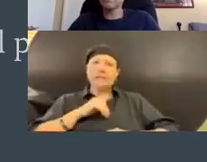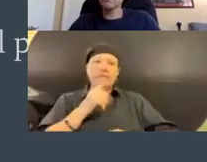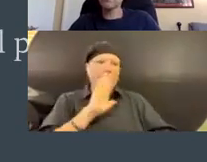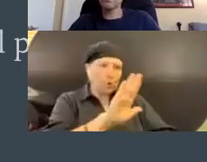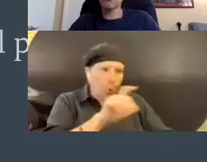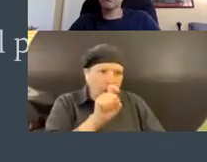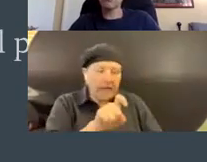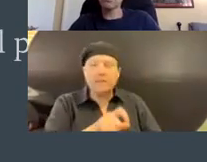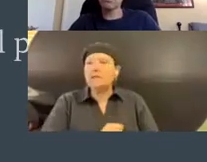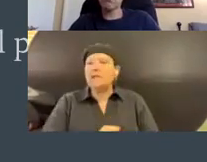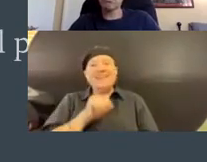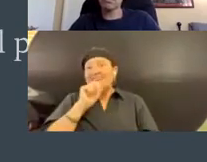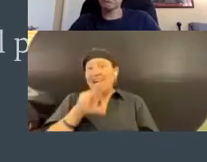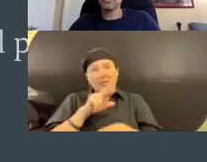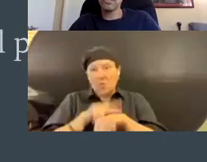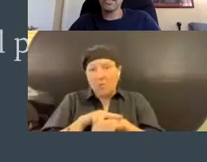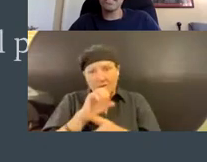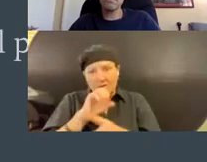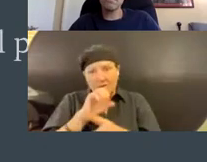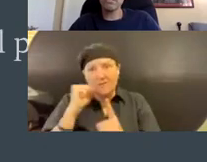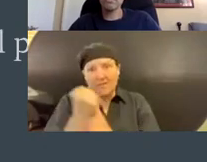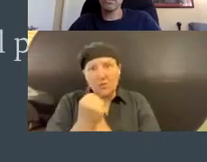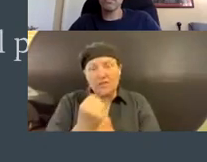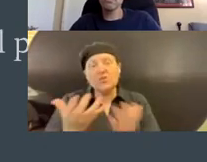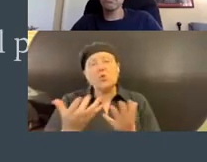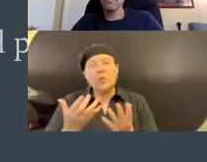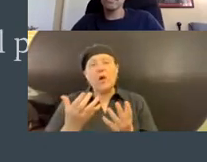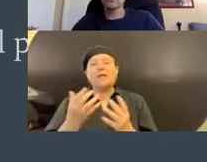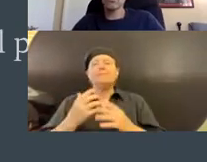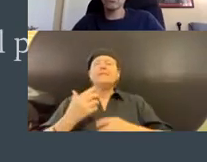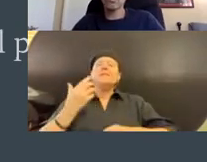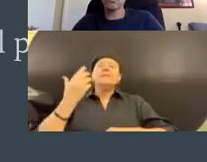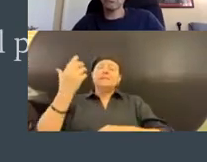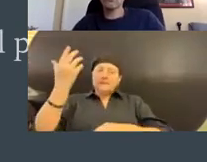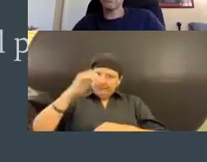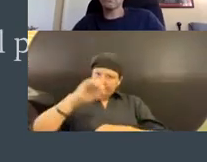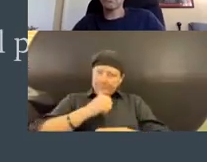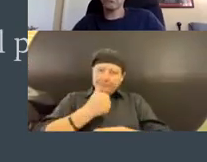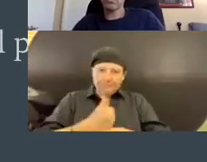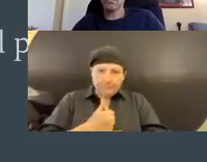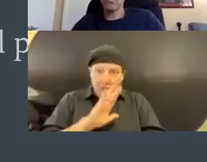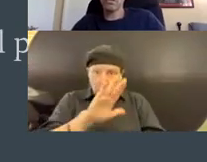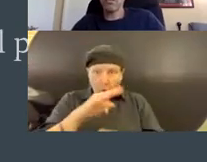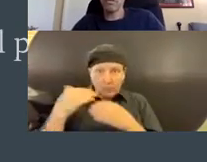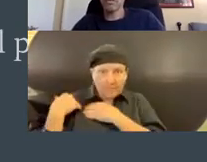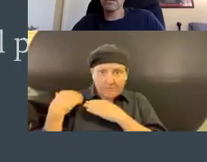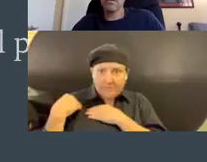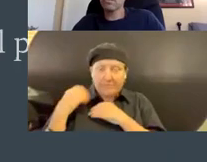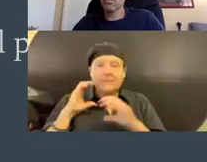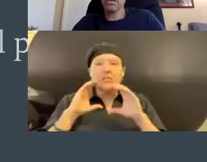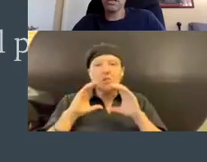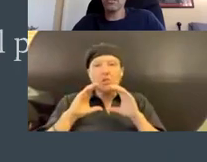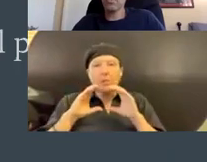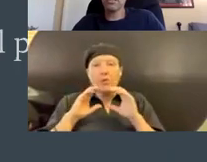because this is not the normal structure, we want to differentiate it as much as possible. So your job is to really communicate with us.